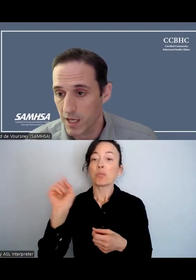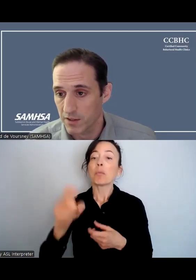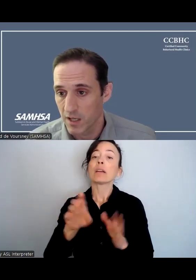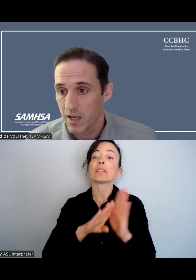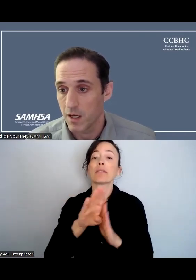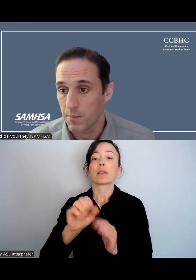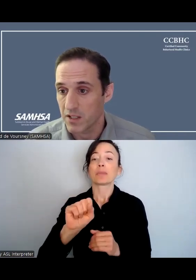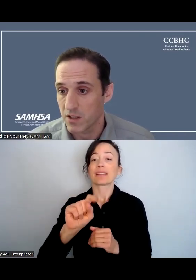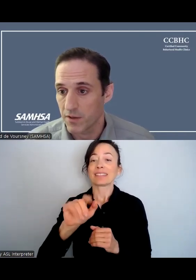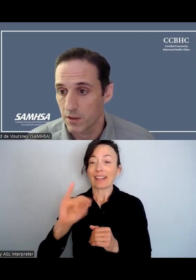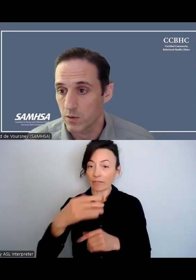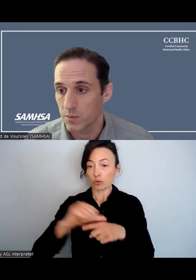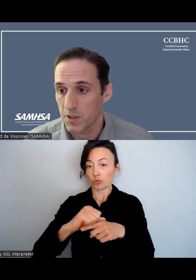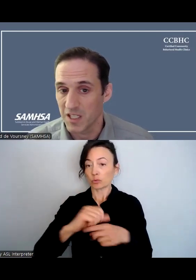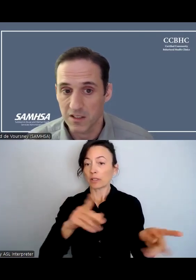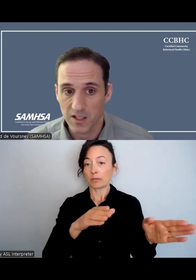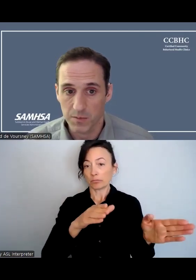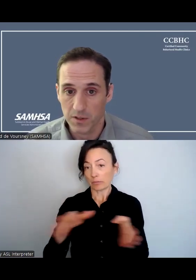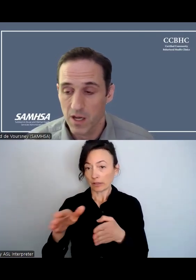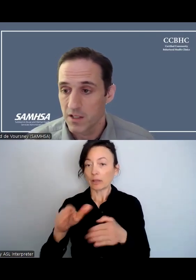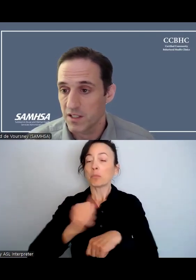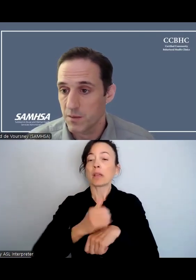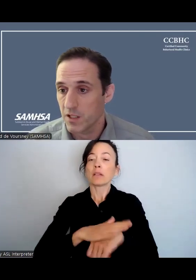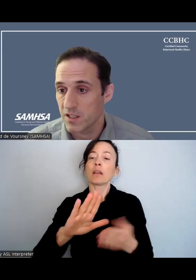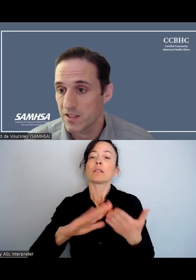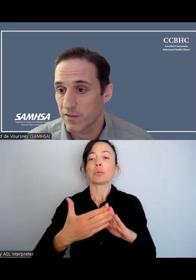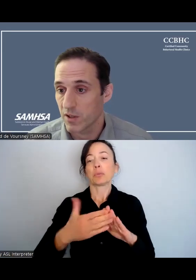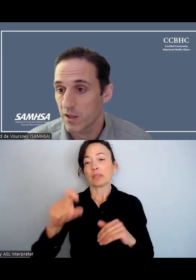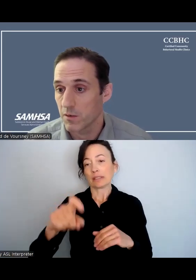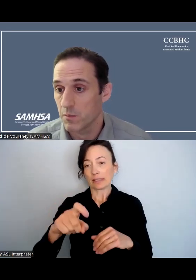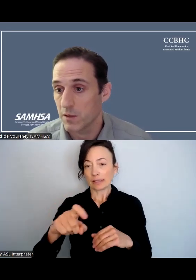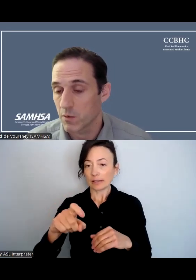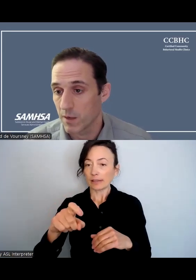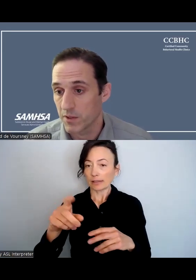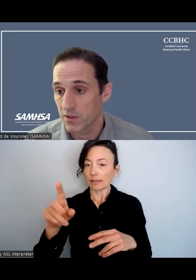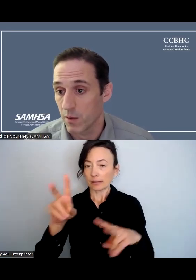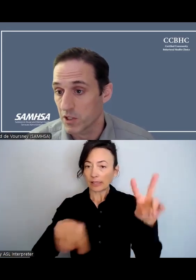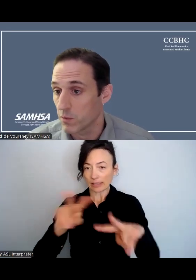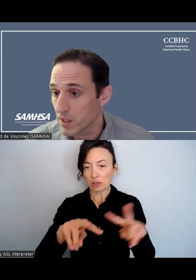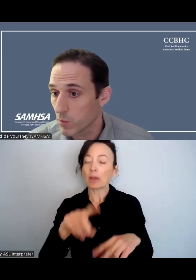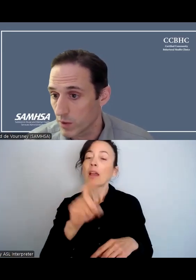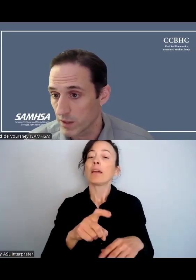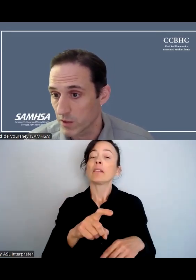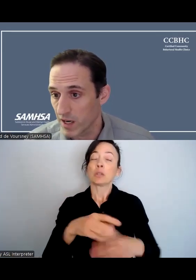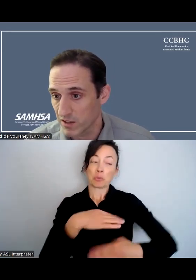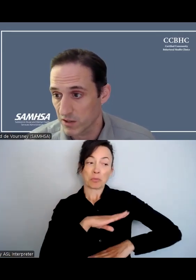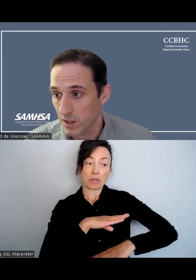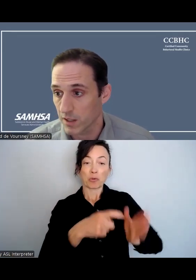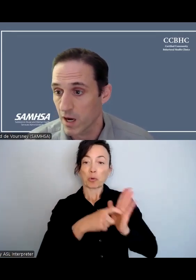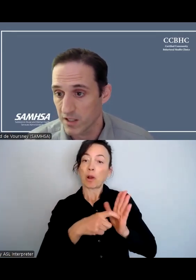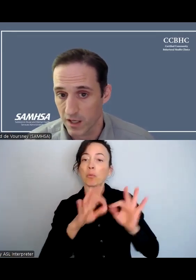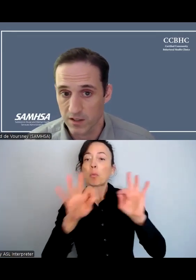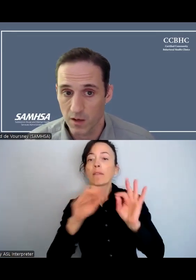training plans based on their local community needs assessment. CCBHCs have to meet requirements which are really important in the